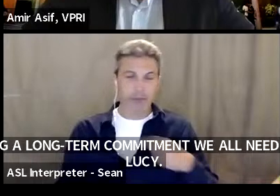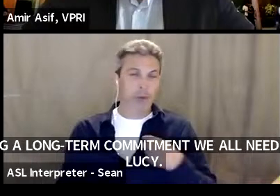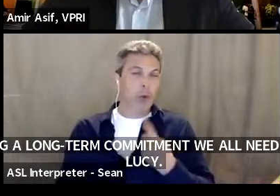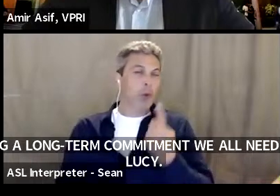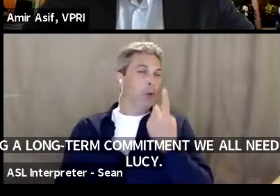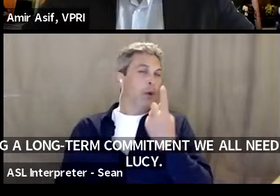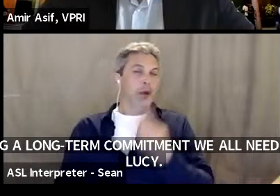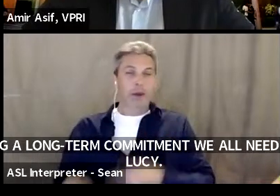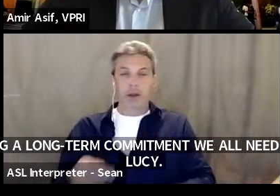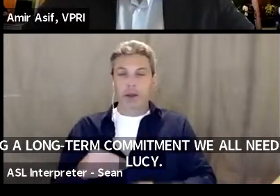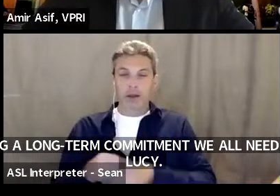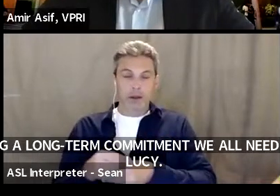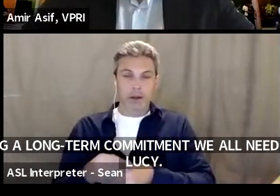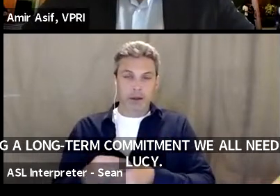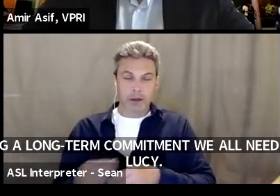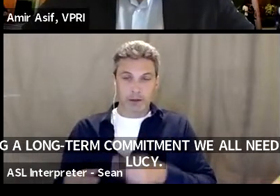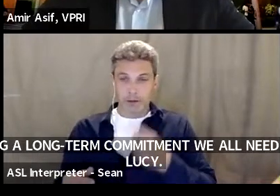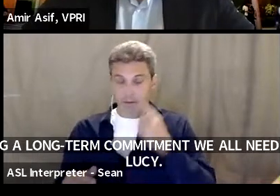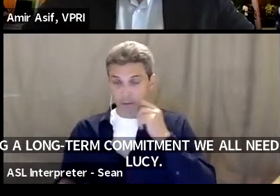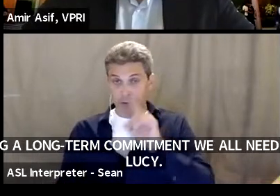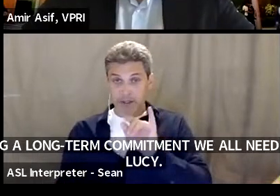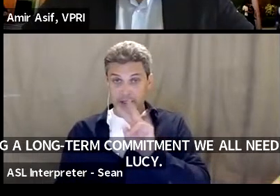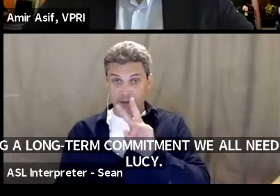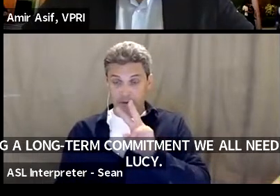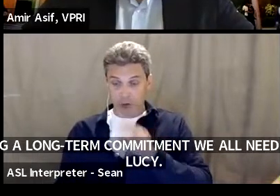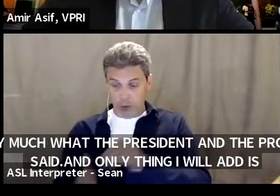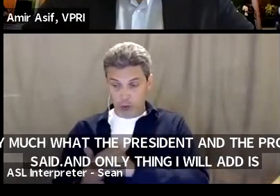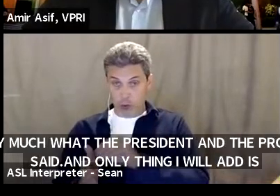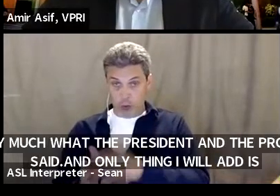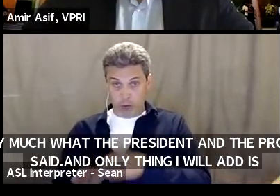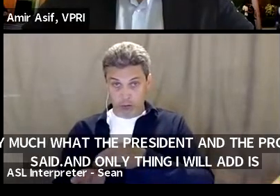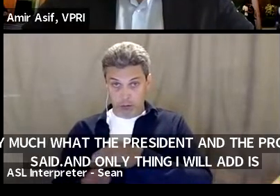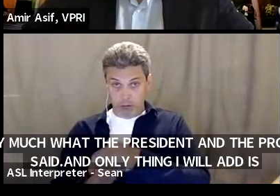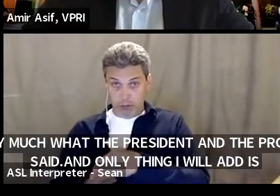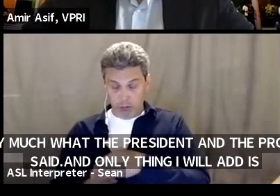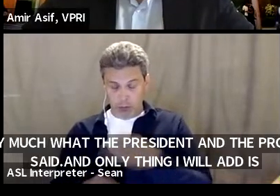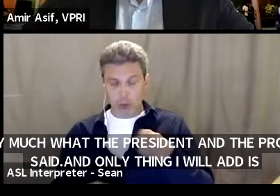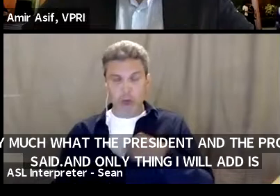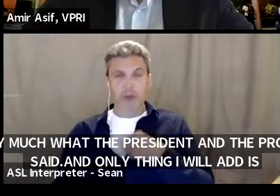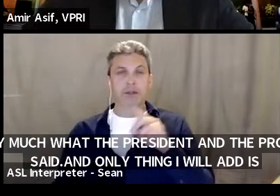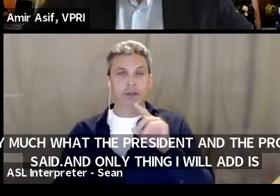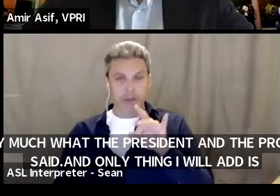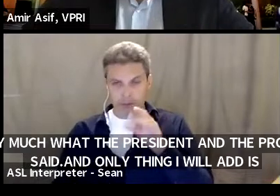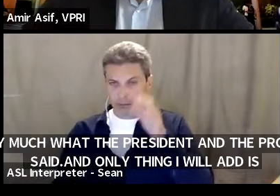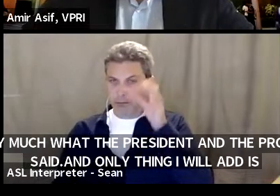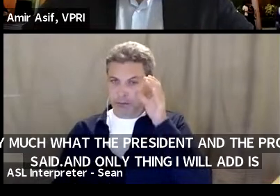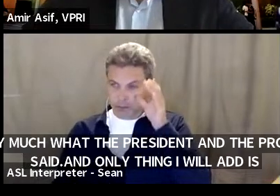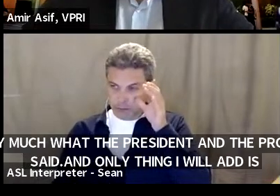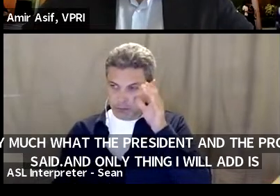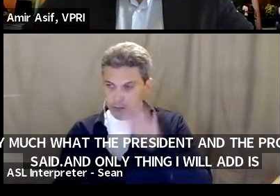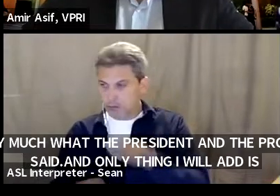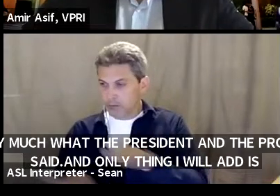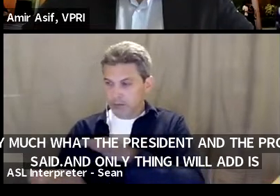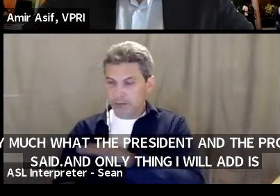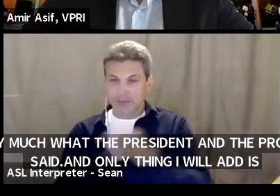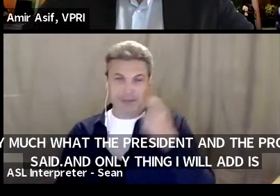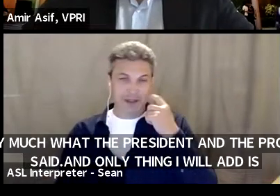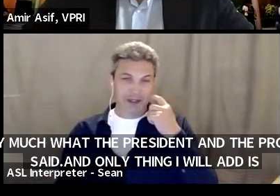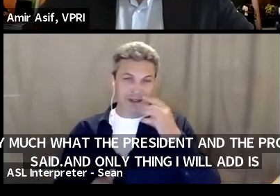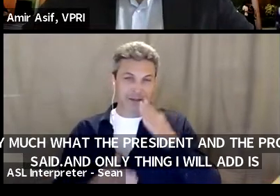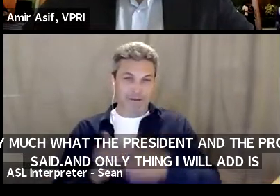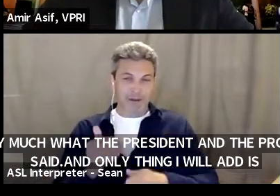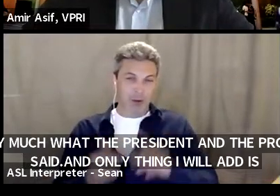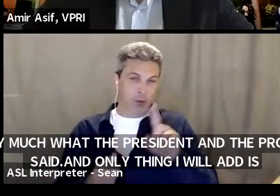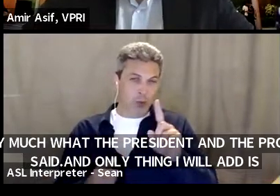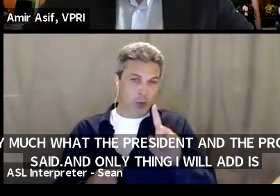is in the division of students, we have been listening carefully. We just finished a full week of professional